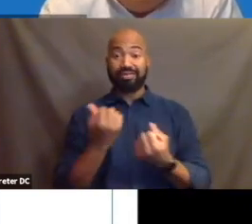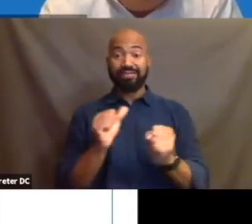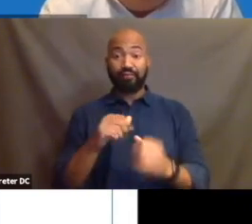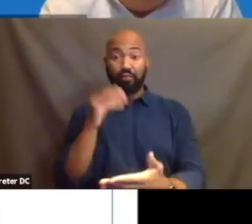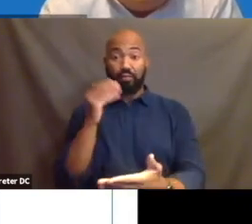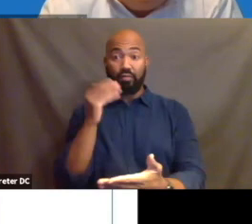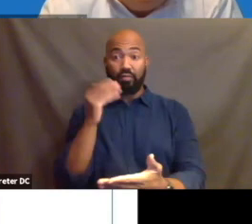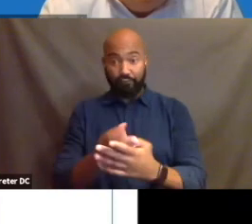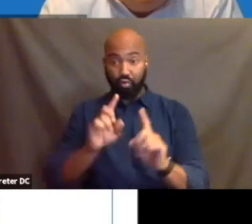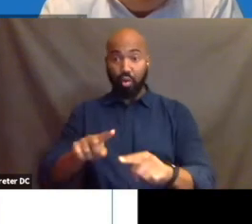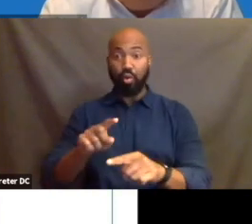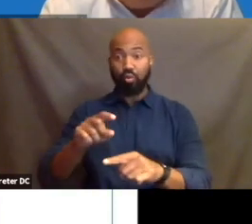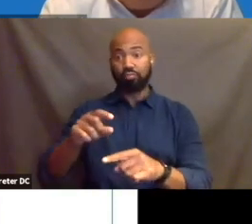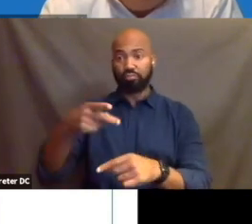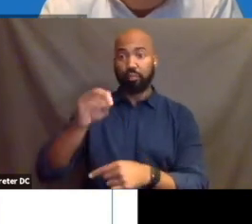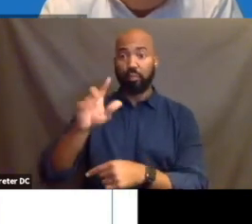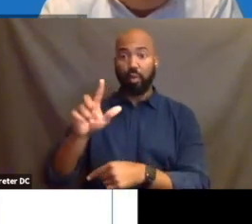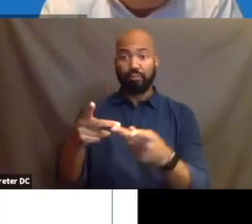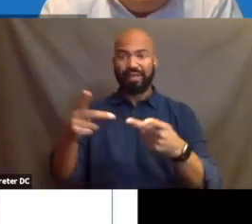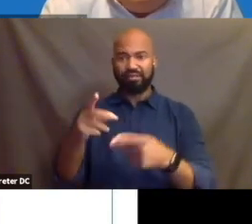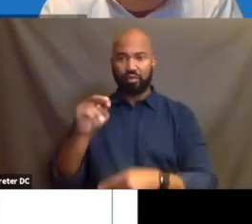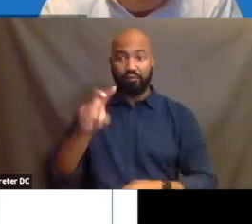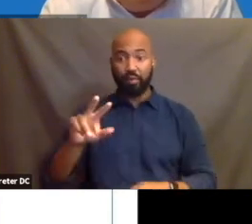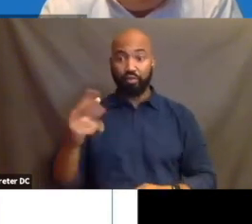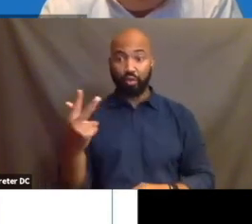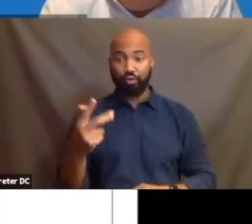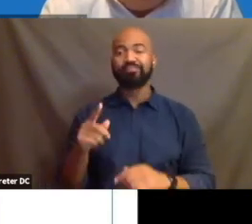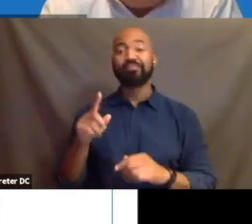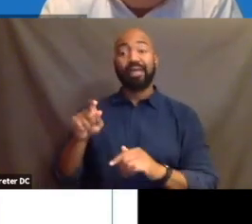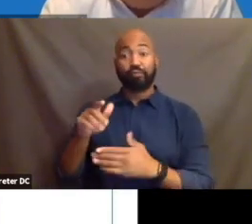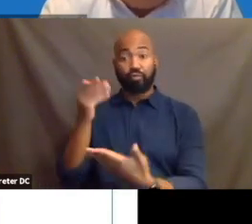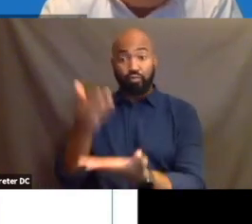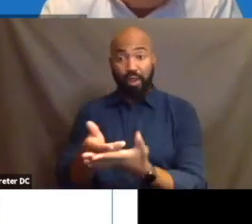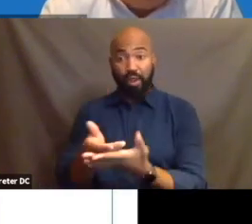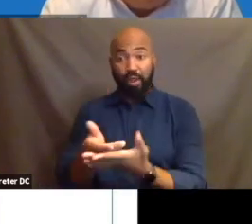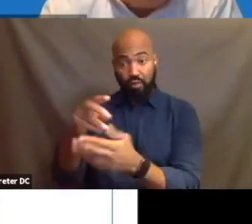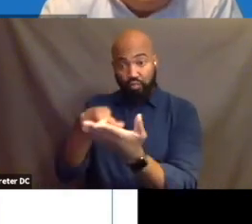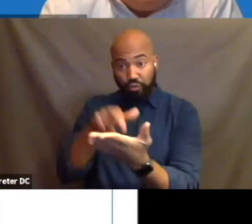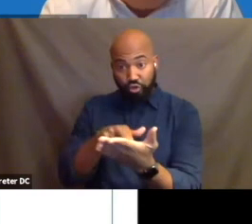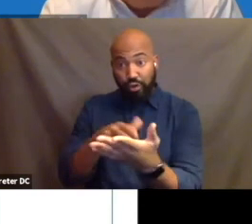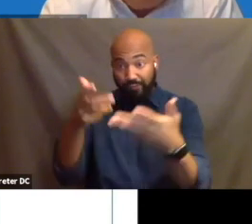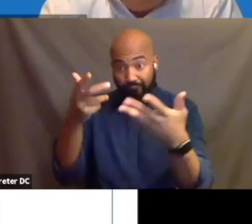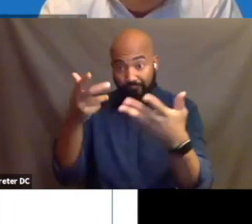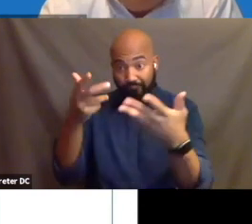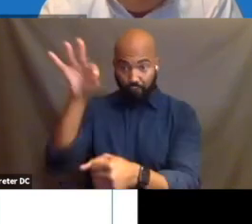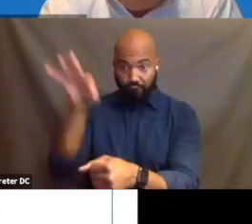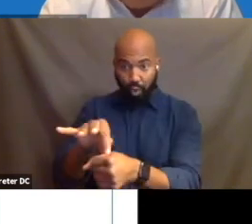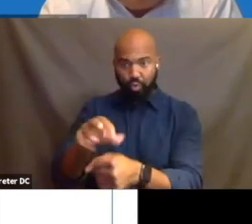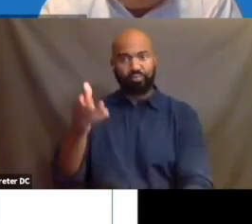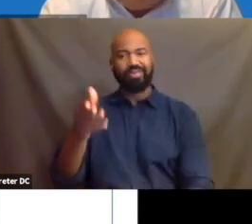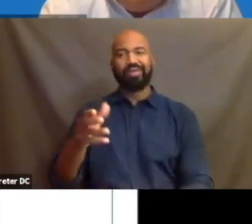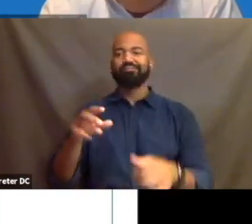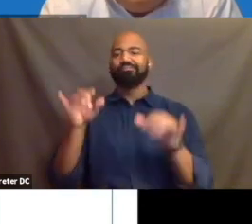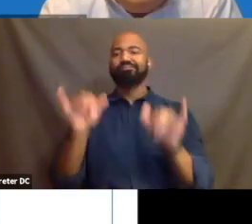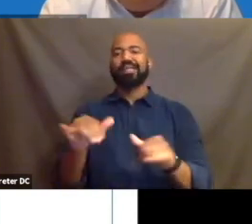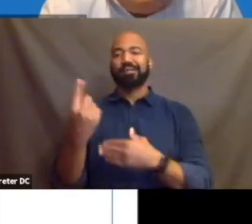Election Day, the 3rd, if we need to register and vote, we can do both of those that day.